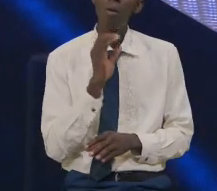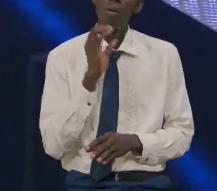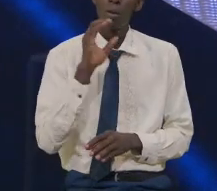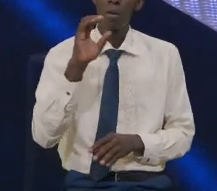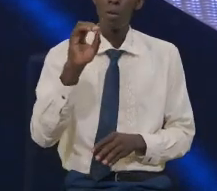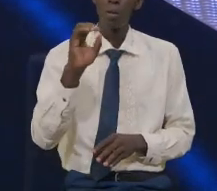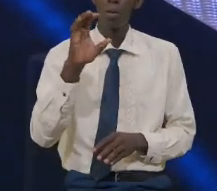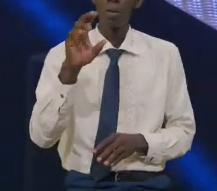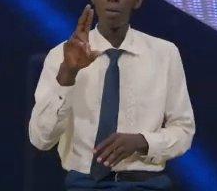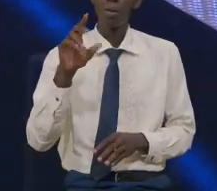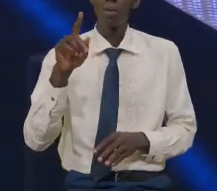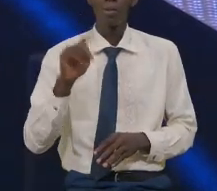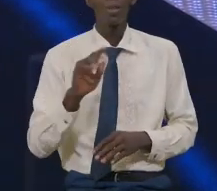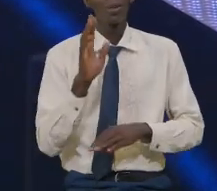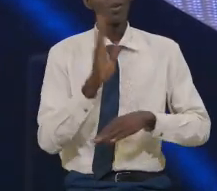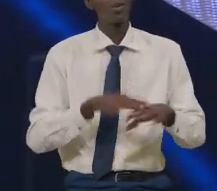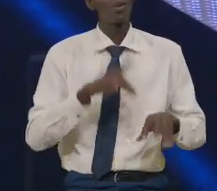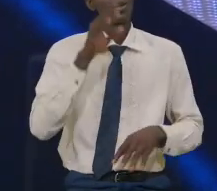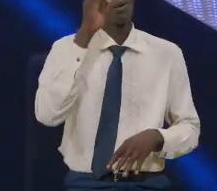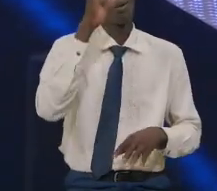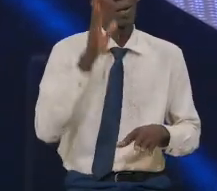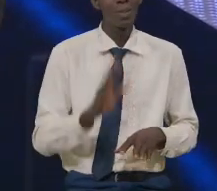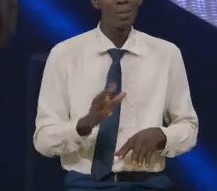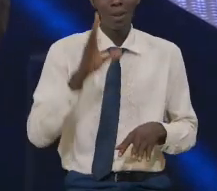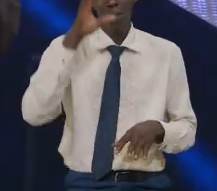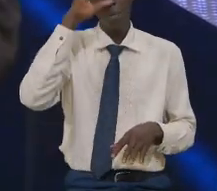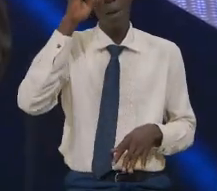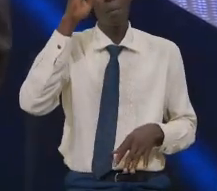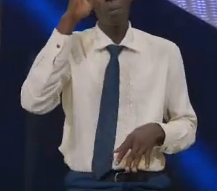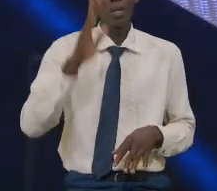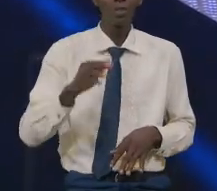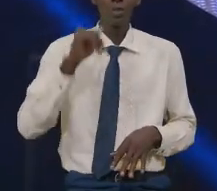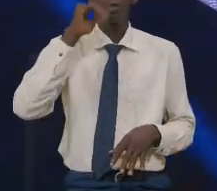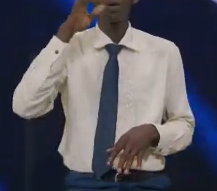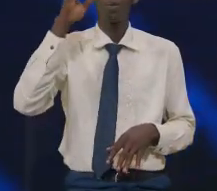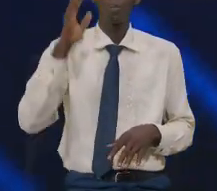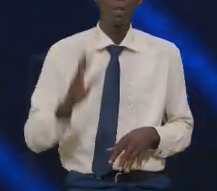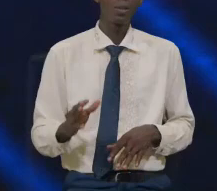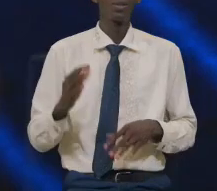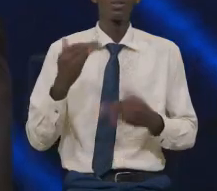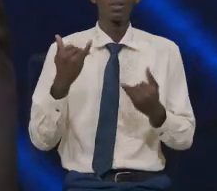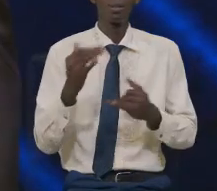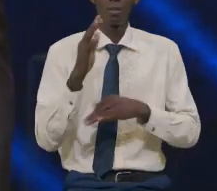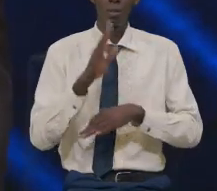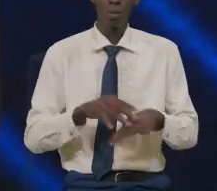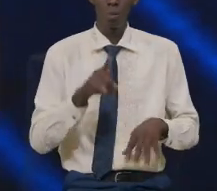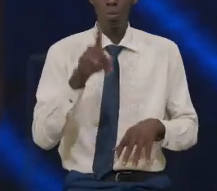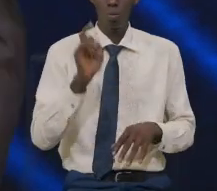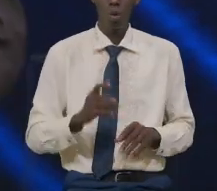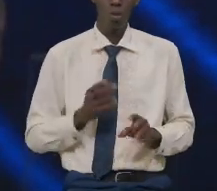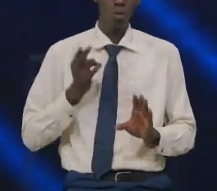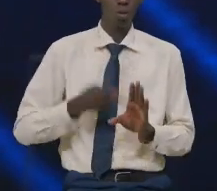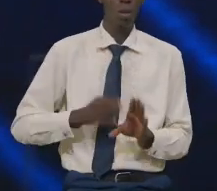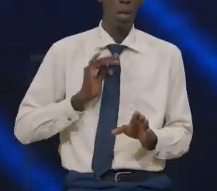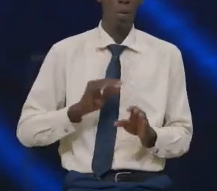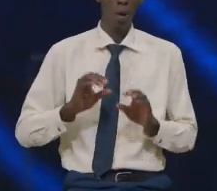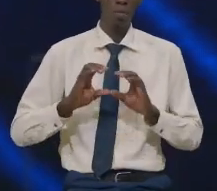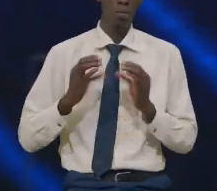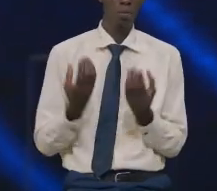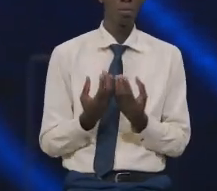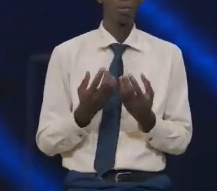call you pastor, they call you madam pastor, Mr. Pastor, whatever it is. Now you join this. If you say